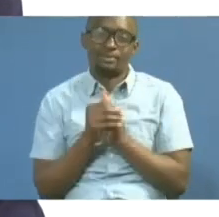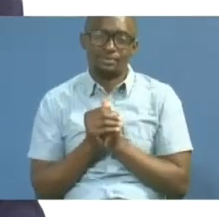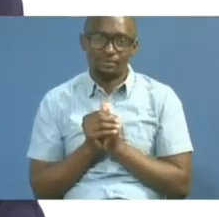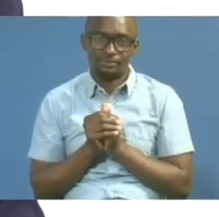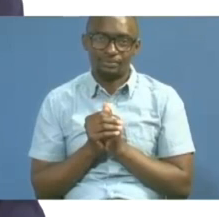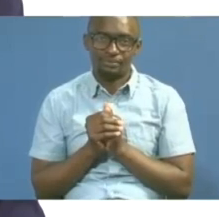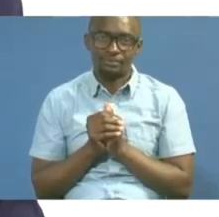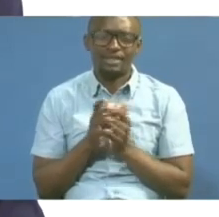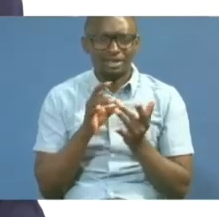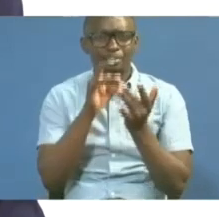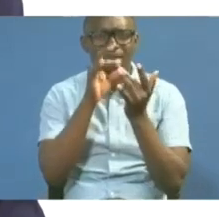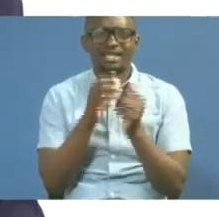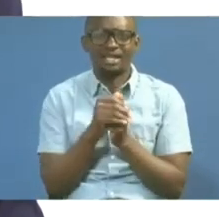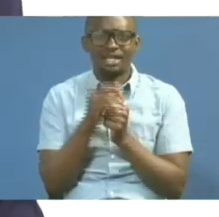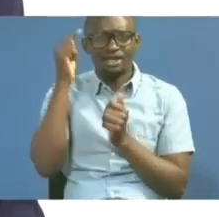facilities,